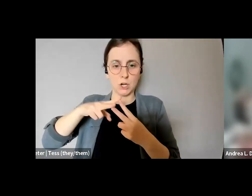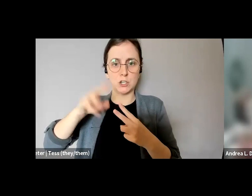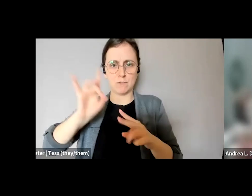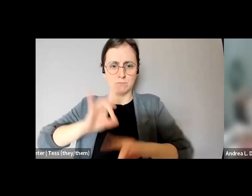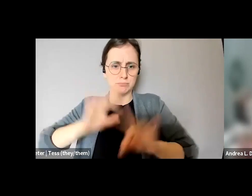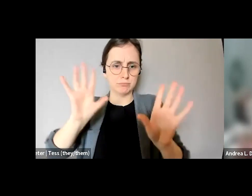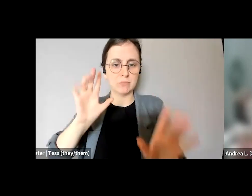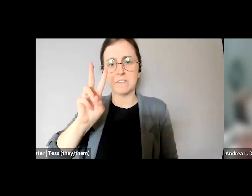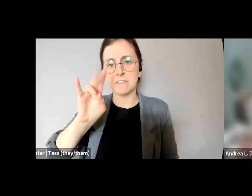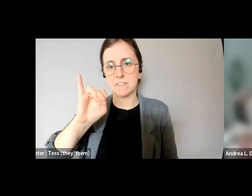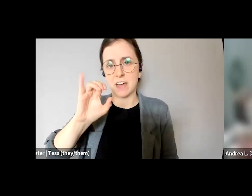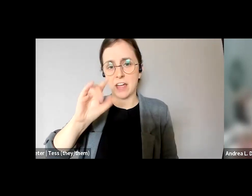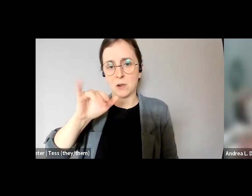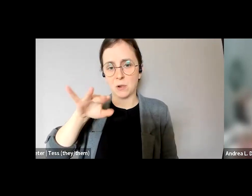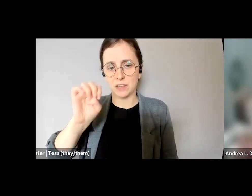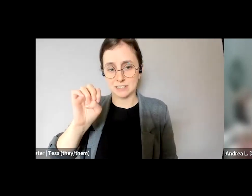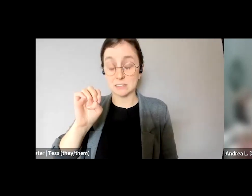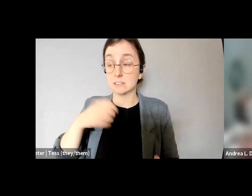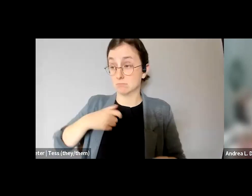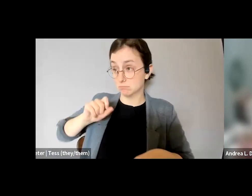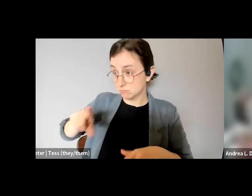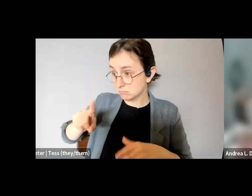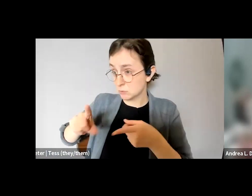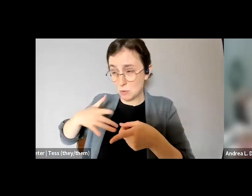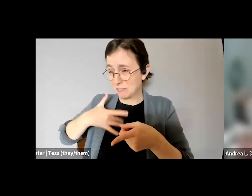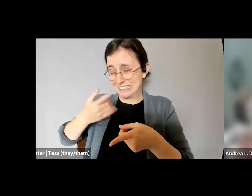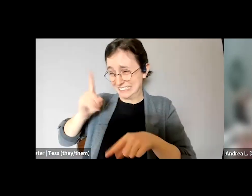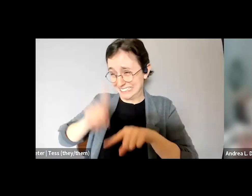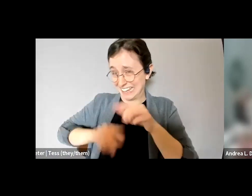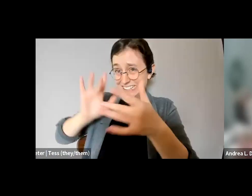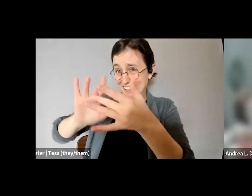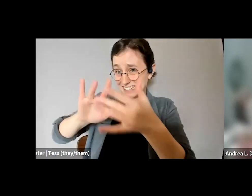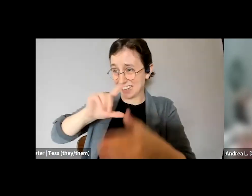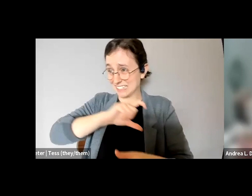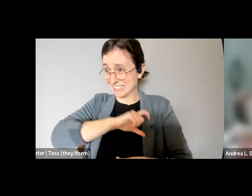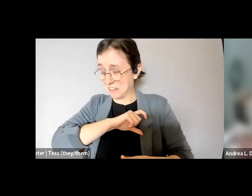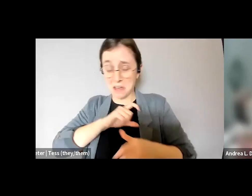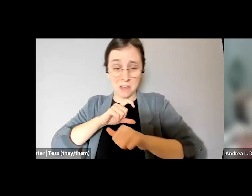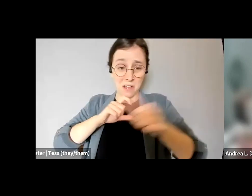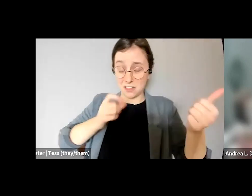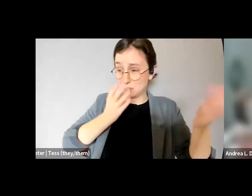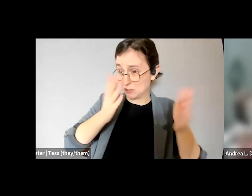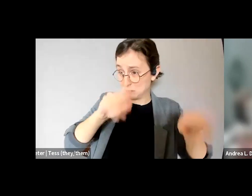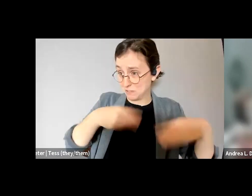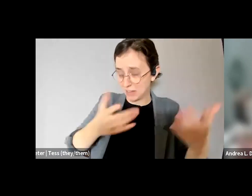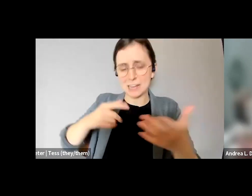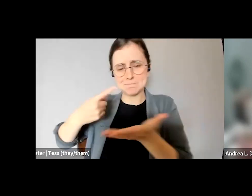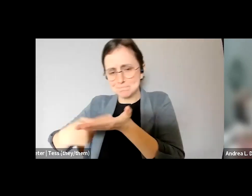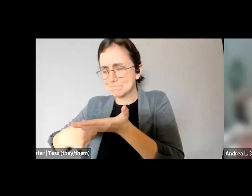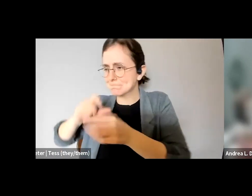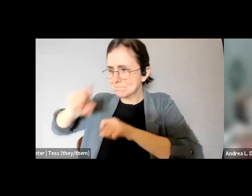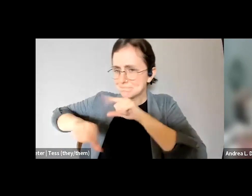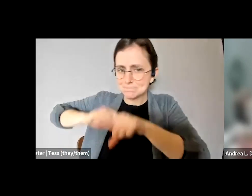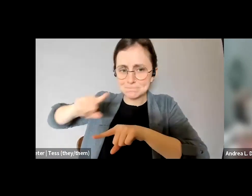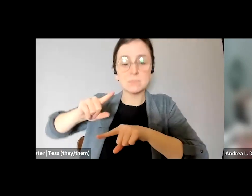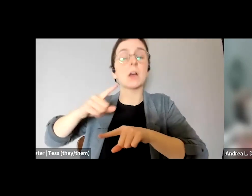be discouraged from reaching out to law enforcement or other service providers. And I've also looked at other legal literature on that